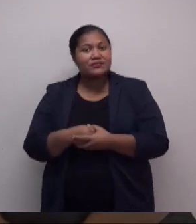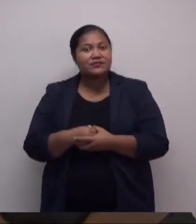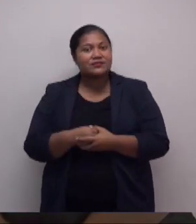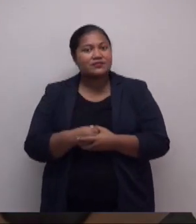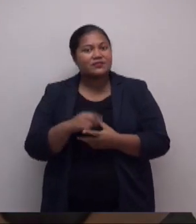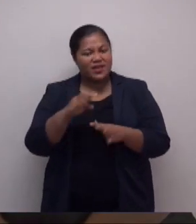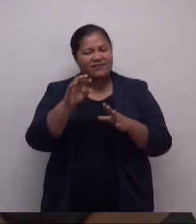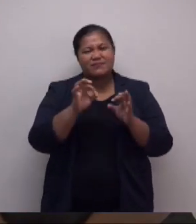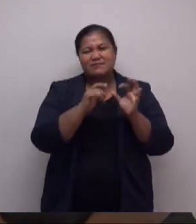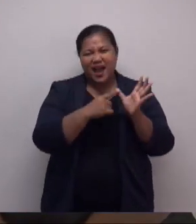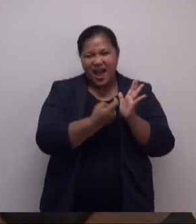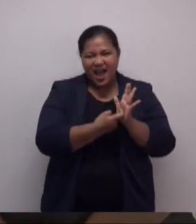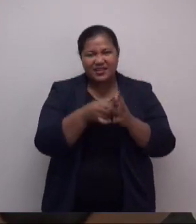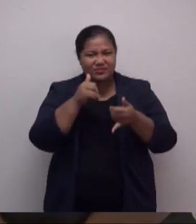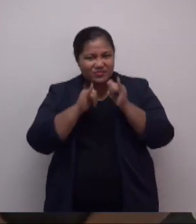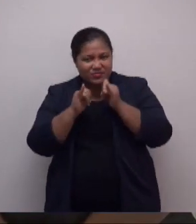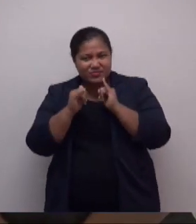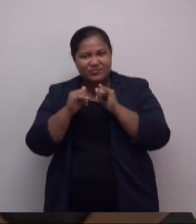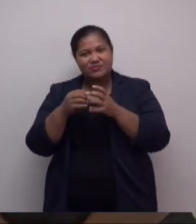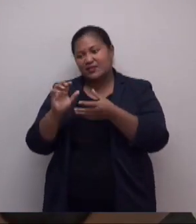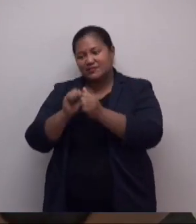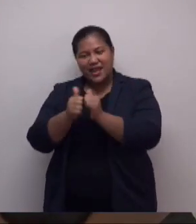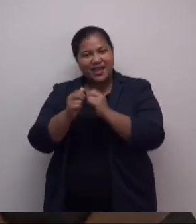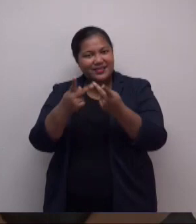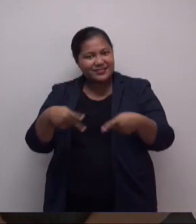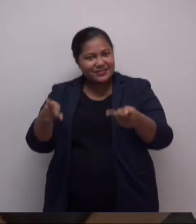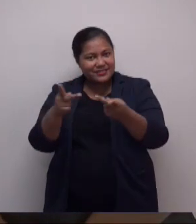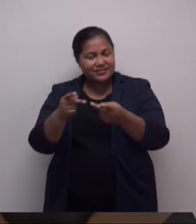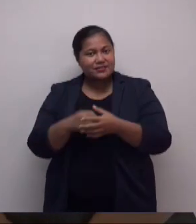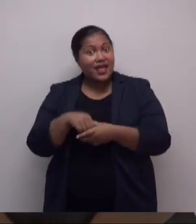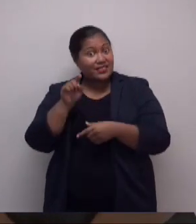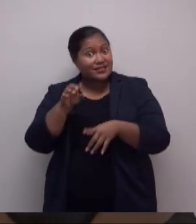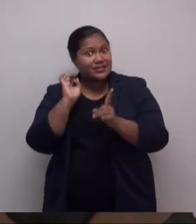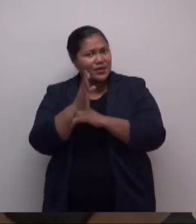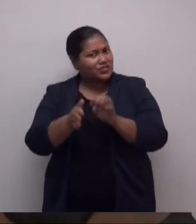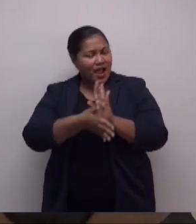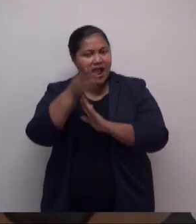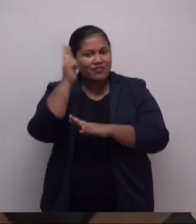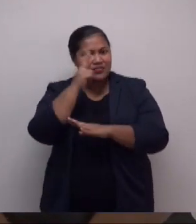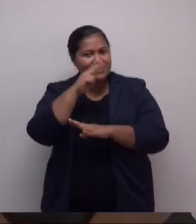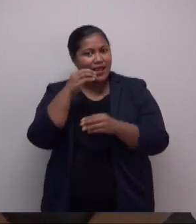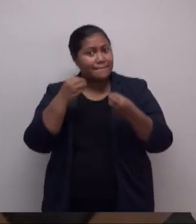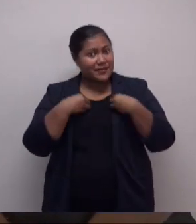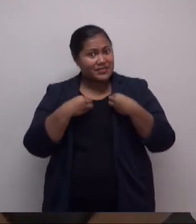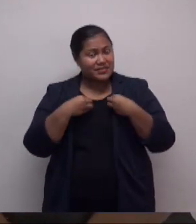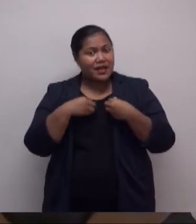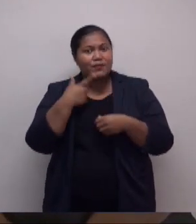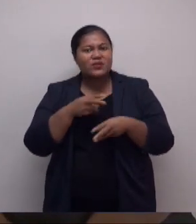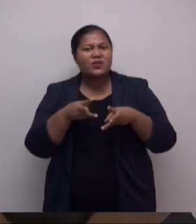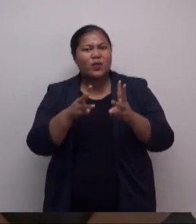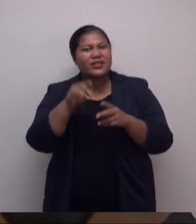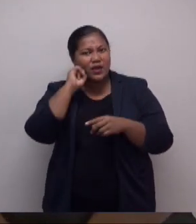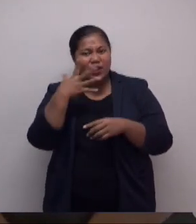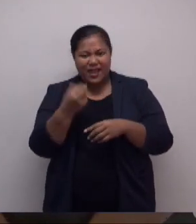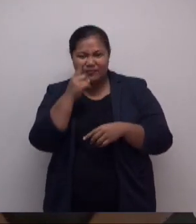and bars and gaming venues. These are especially high-risk businesses due to the way they require people